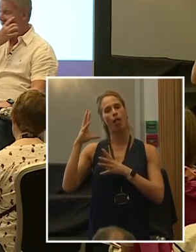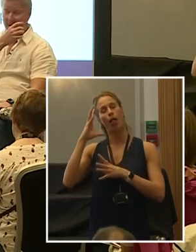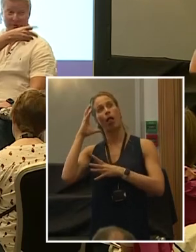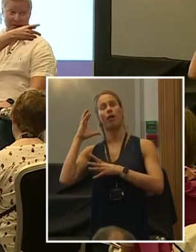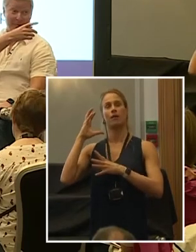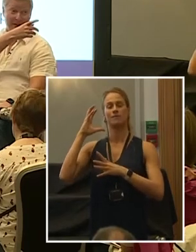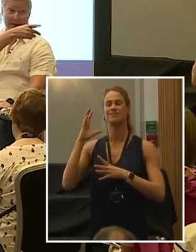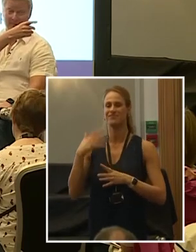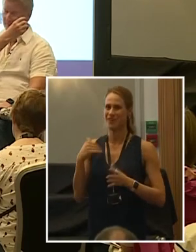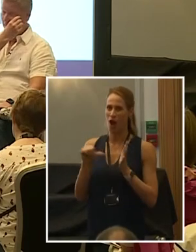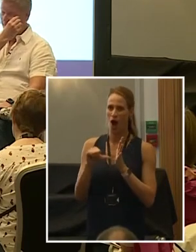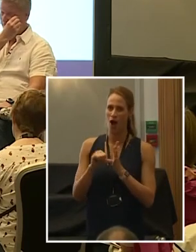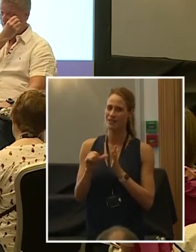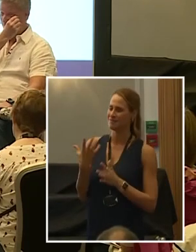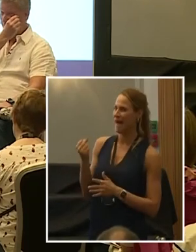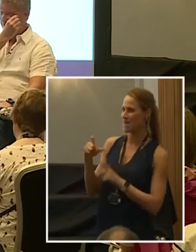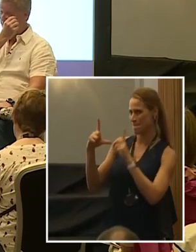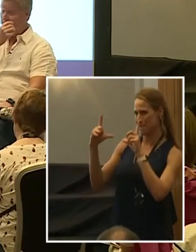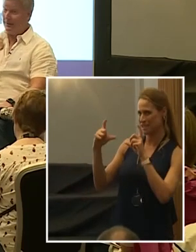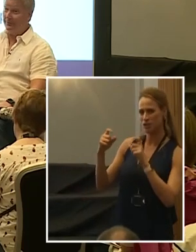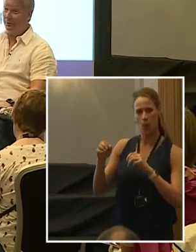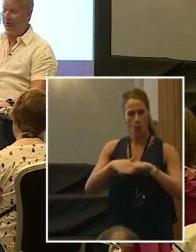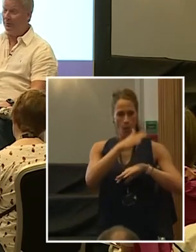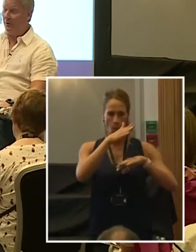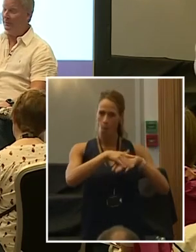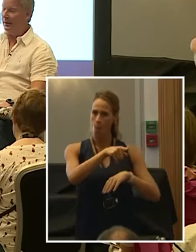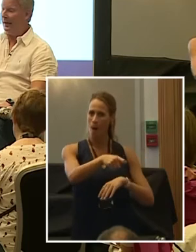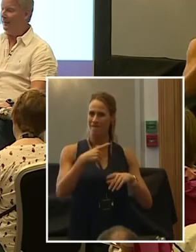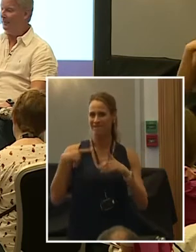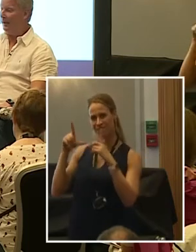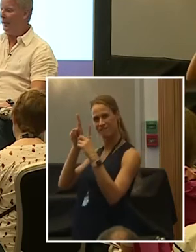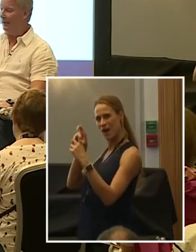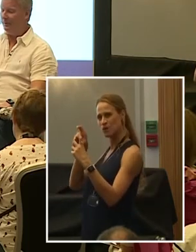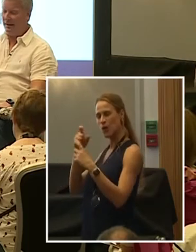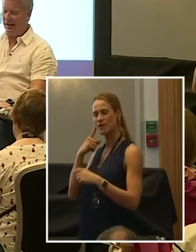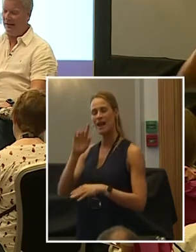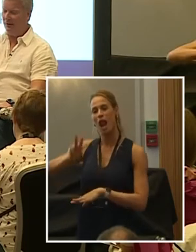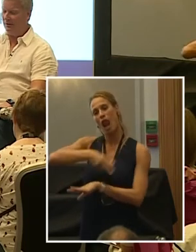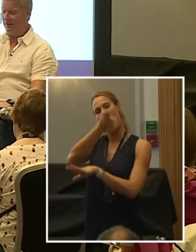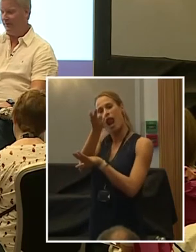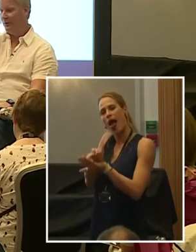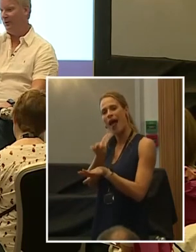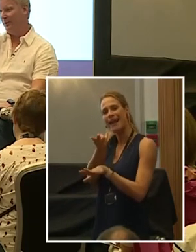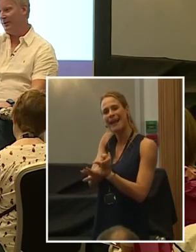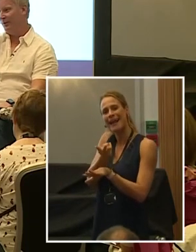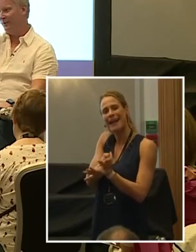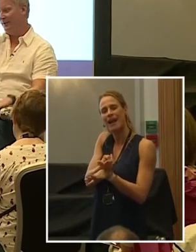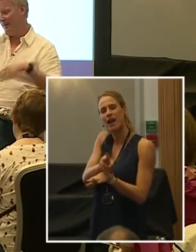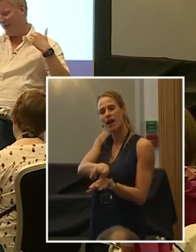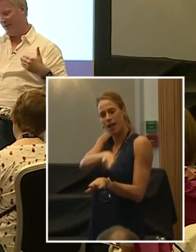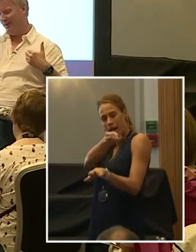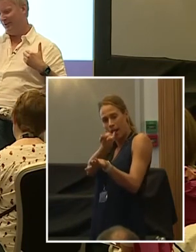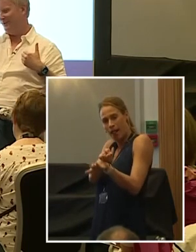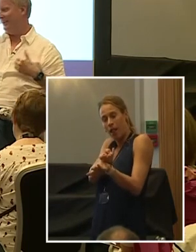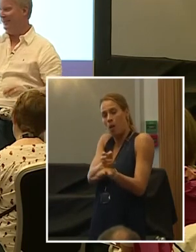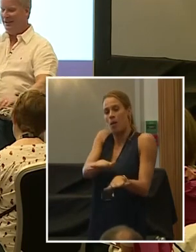hard. I've got some images. My wife has taken some nice photos of me lying with my head on the footstool on the sofa, and my